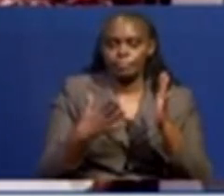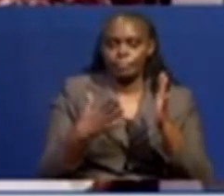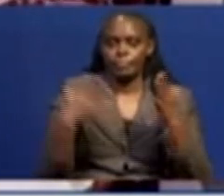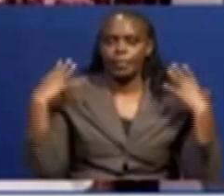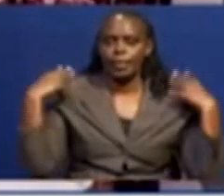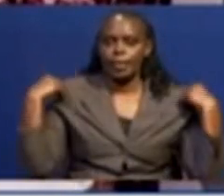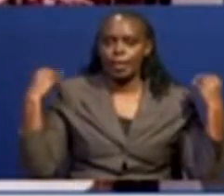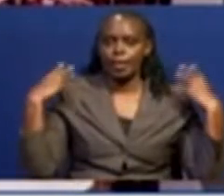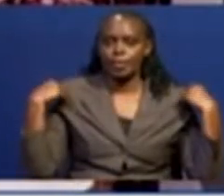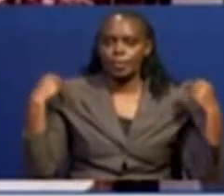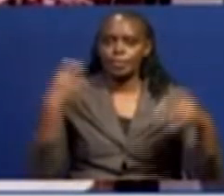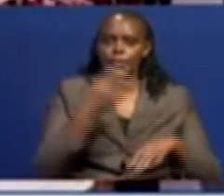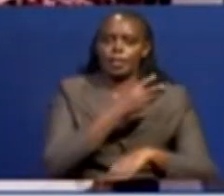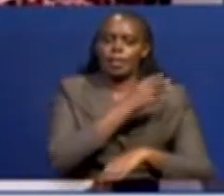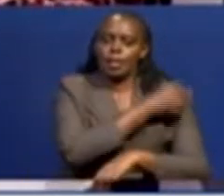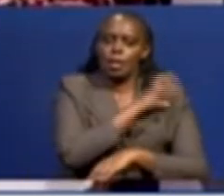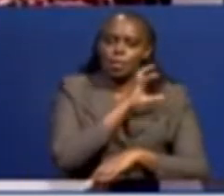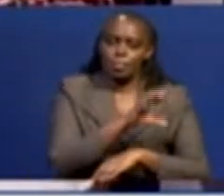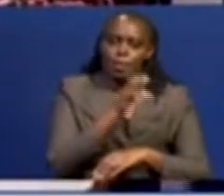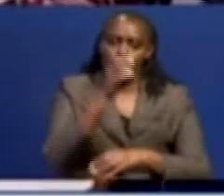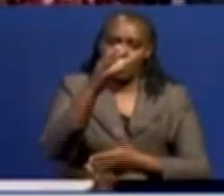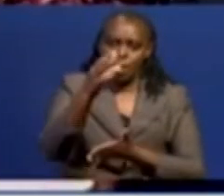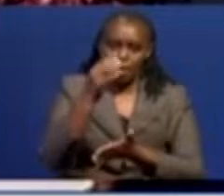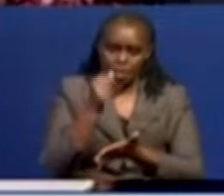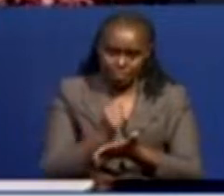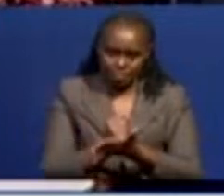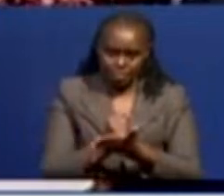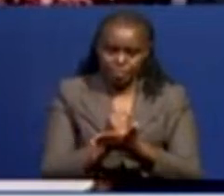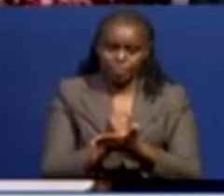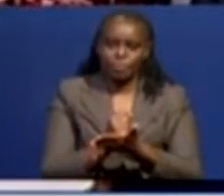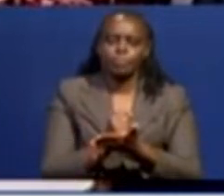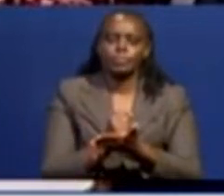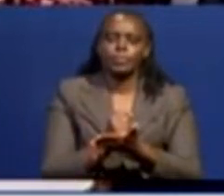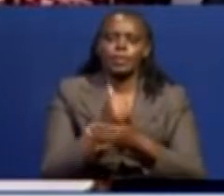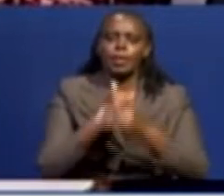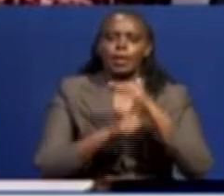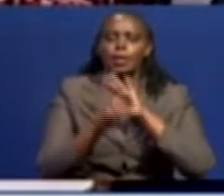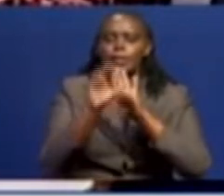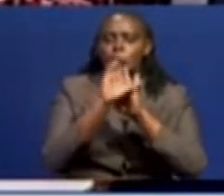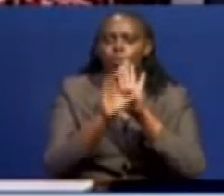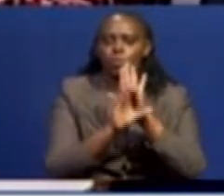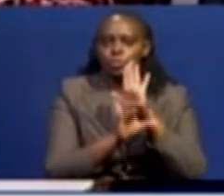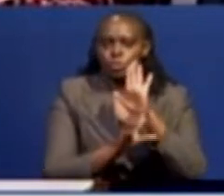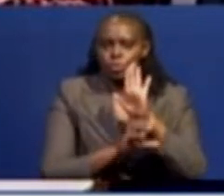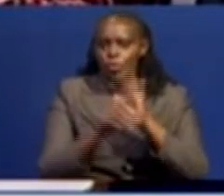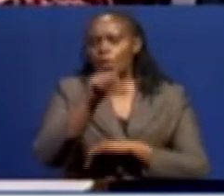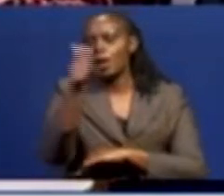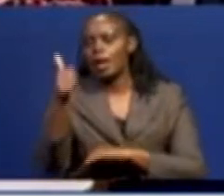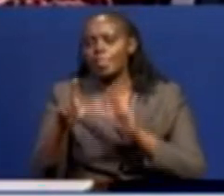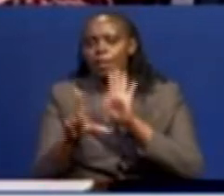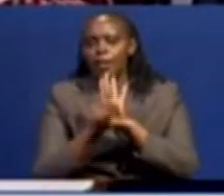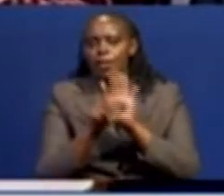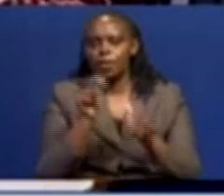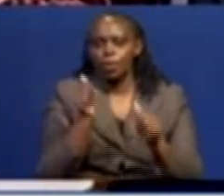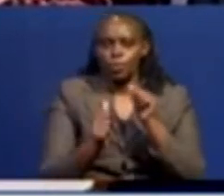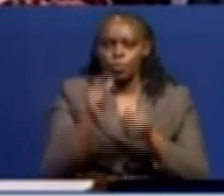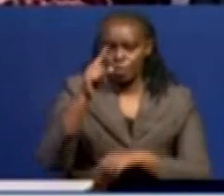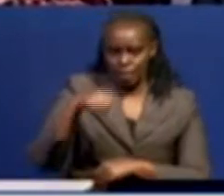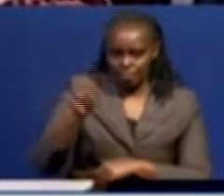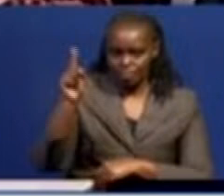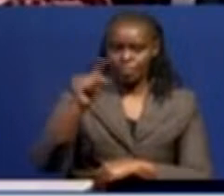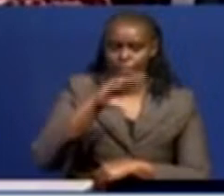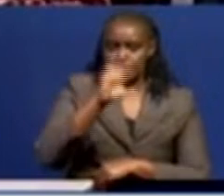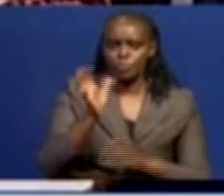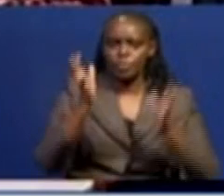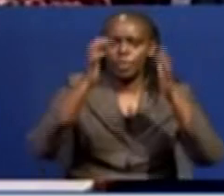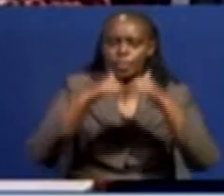Reads, exercise of powers of appointment. An appointment under the Constitution or any other law for